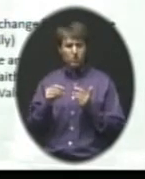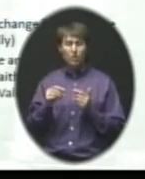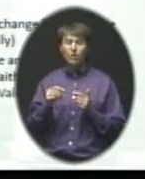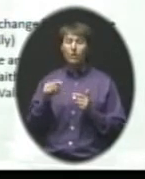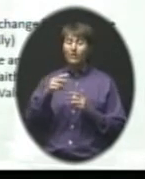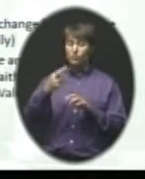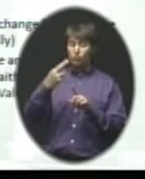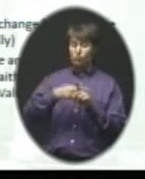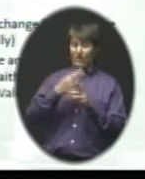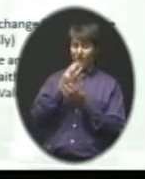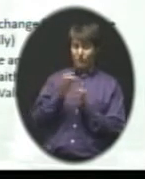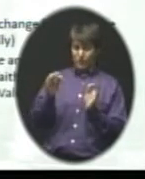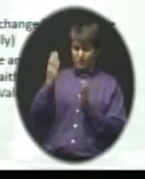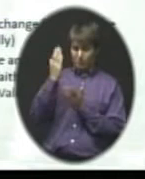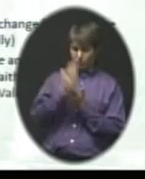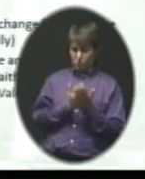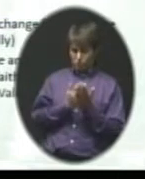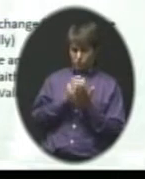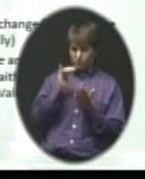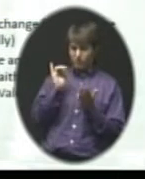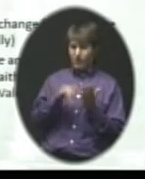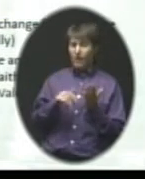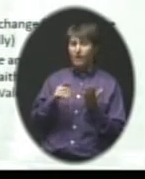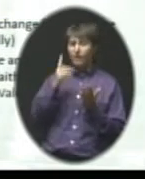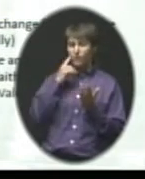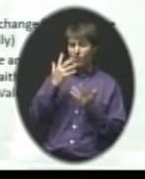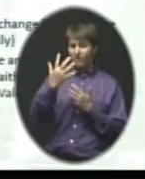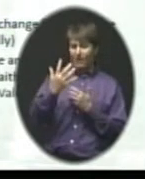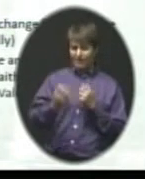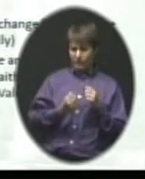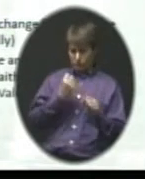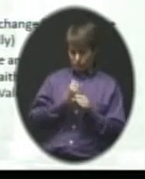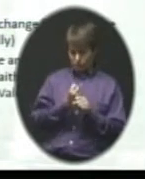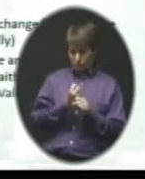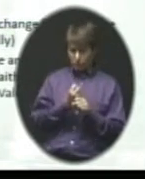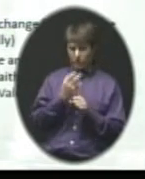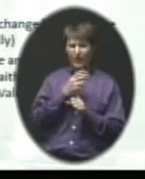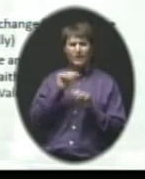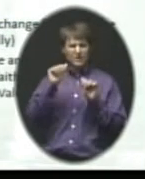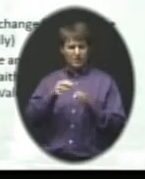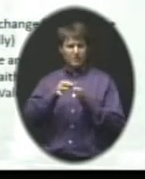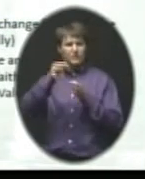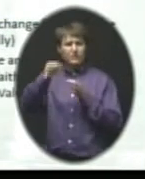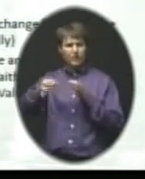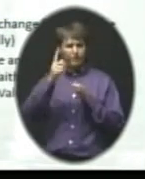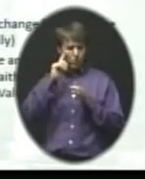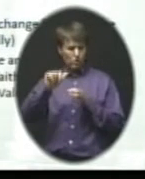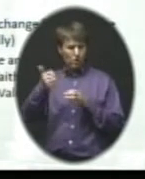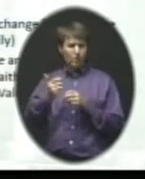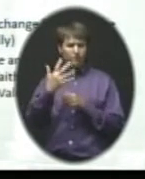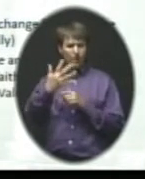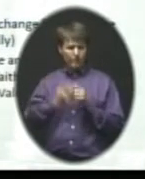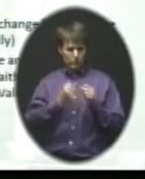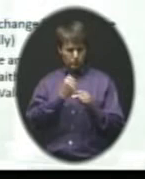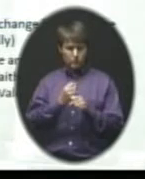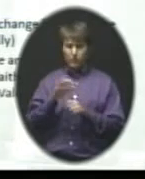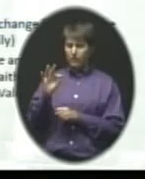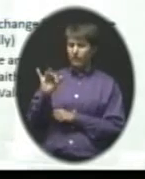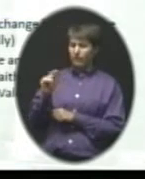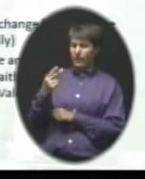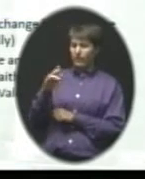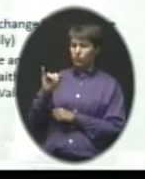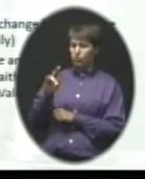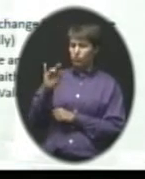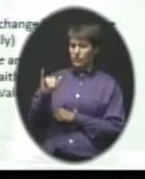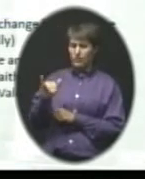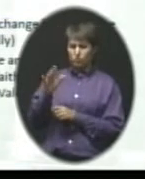This rent-free portion of the addendum is for 5 years, and it can be extended for another 5 years. Faith Journey Church has